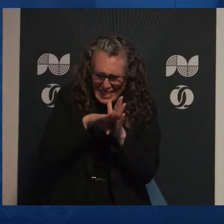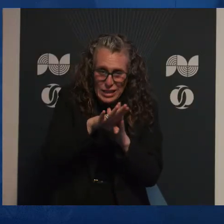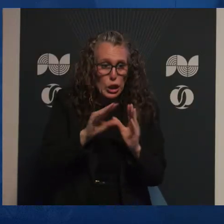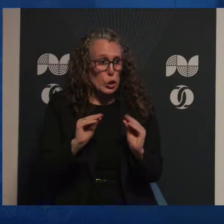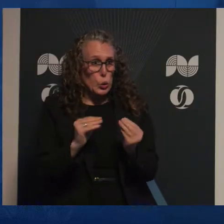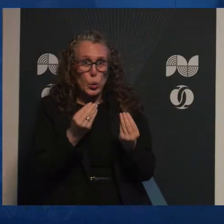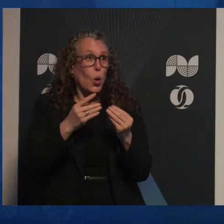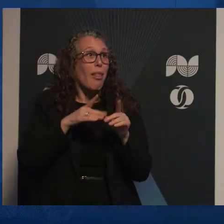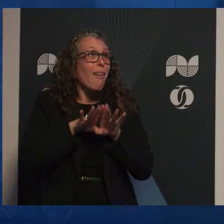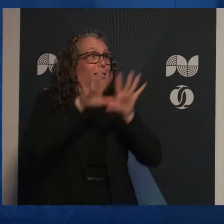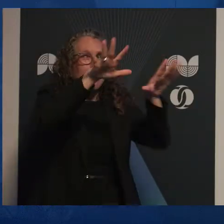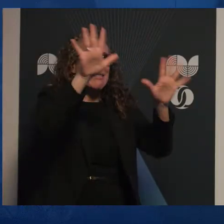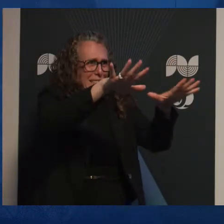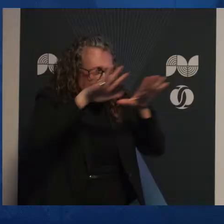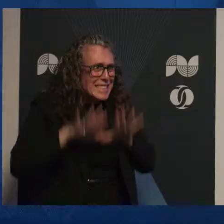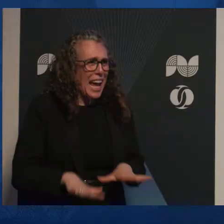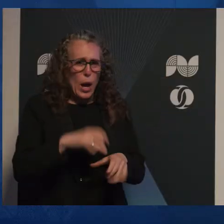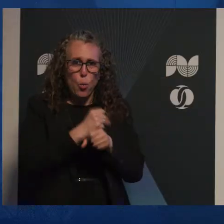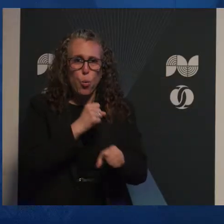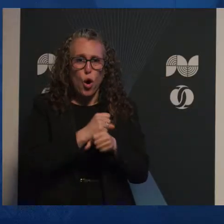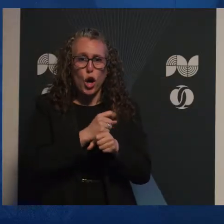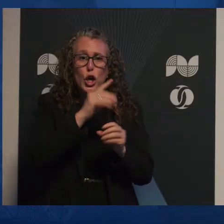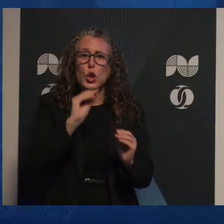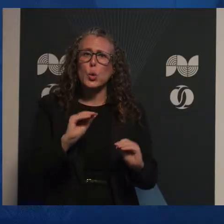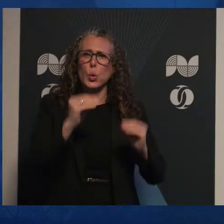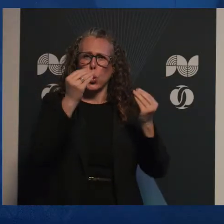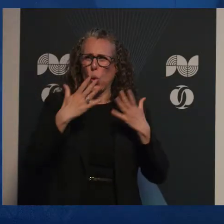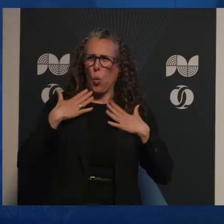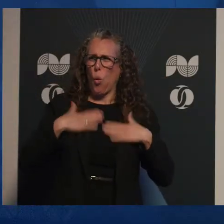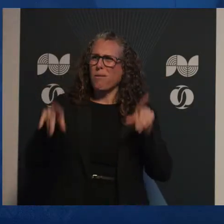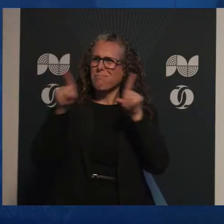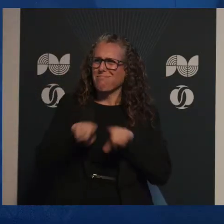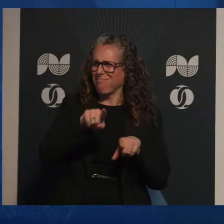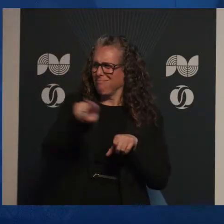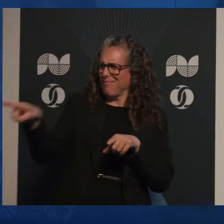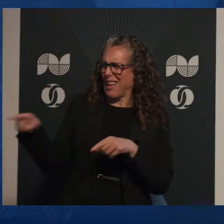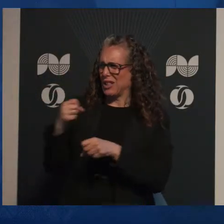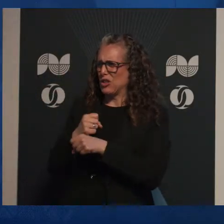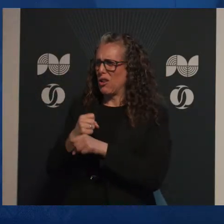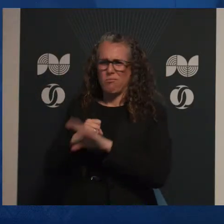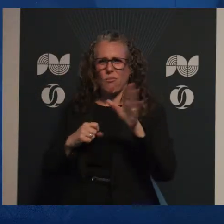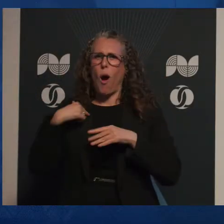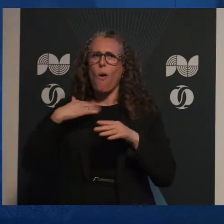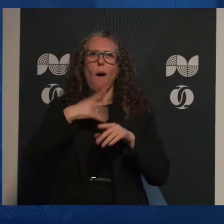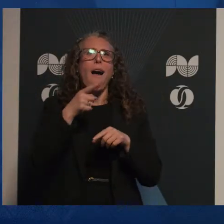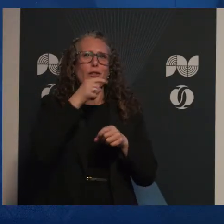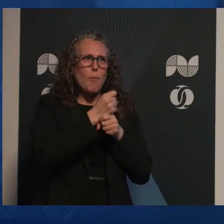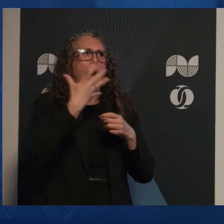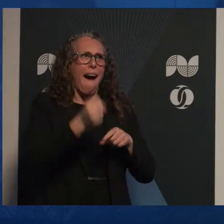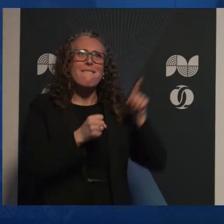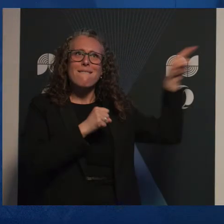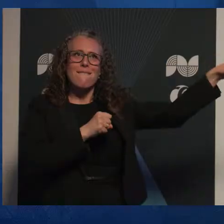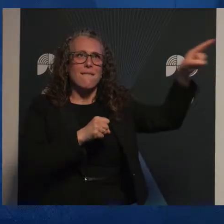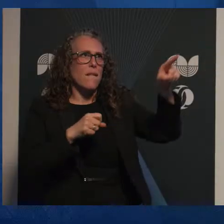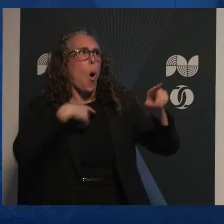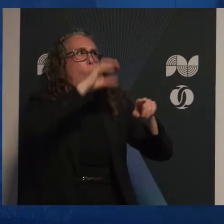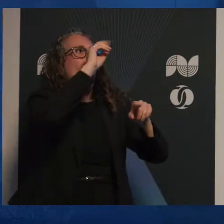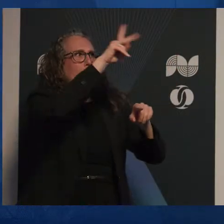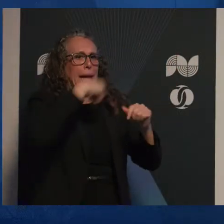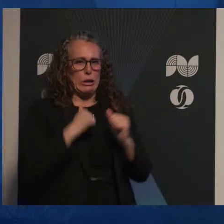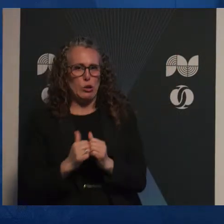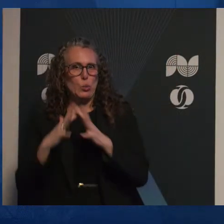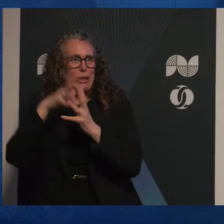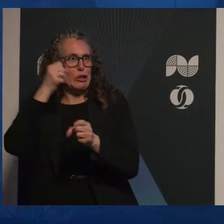country and get employed, because the young people, they want a different kind of jobs, they want a different kind of an economy. So as long as when we do that, I